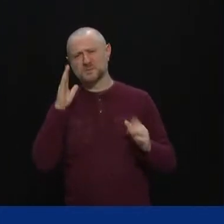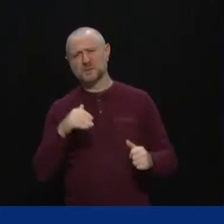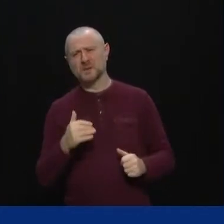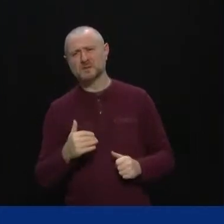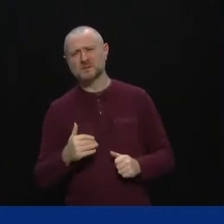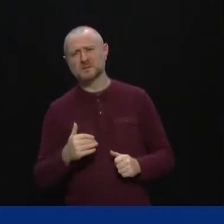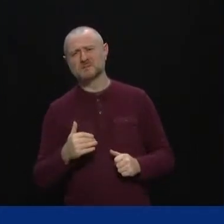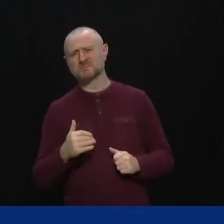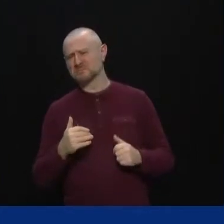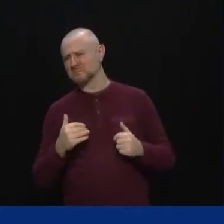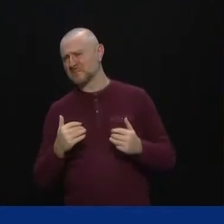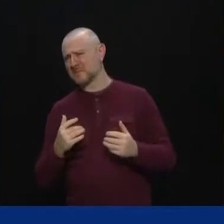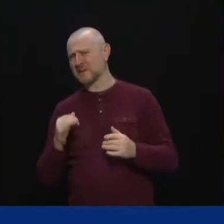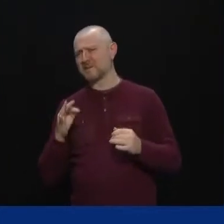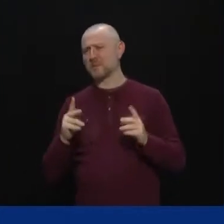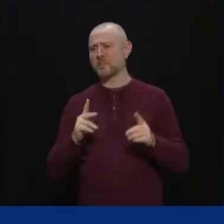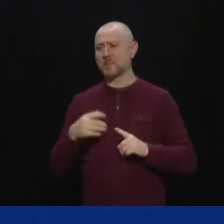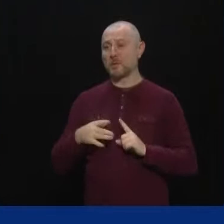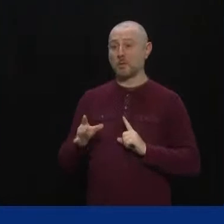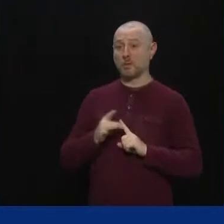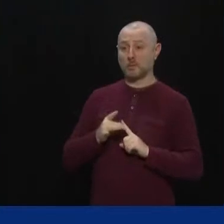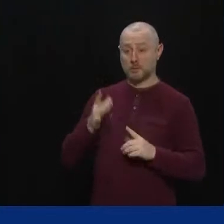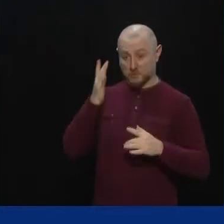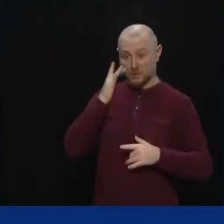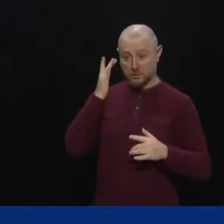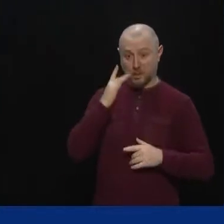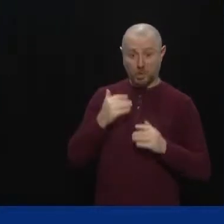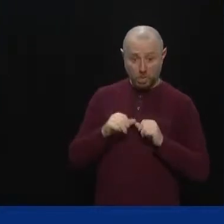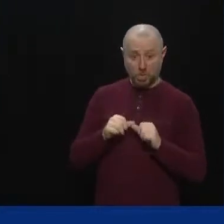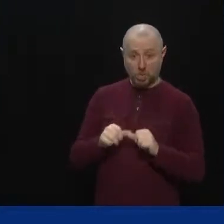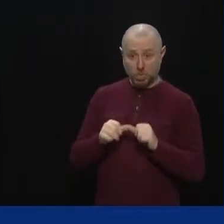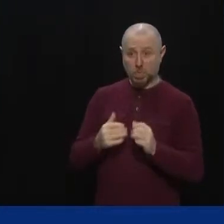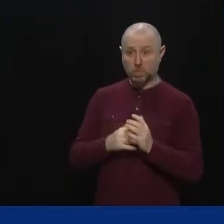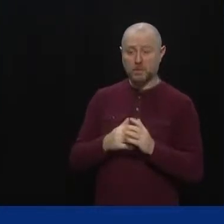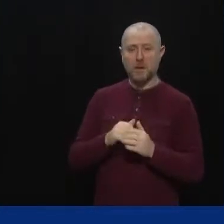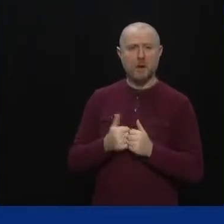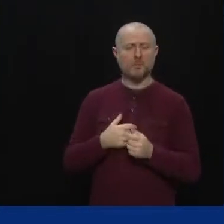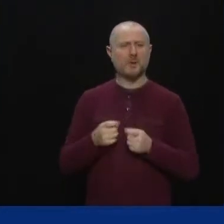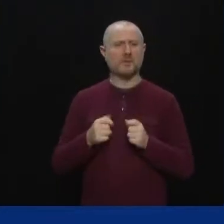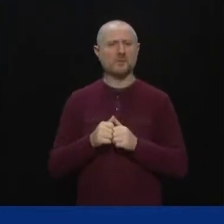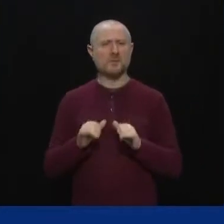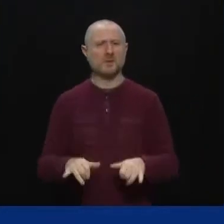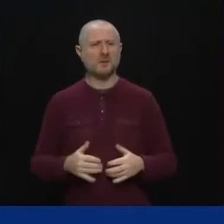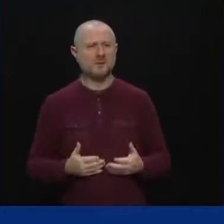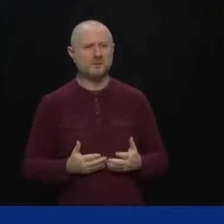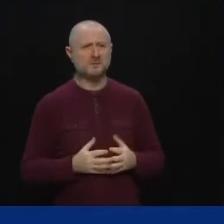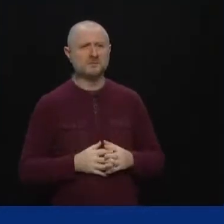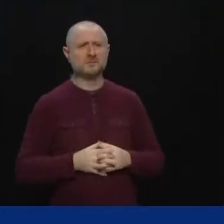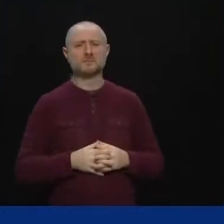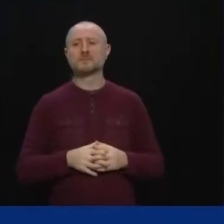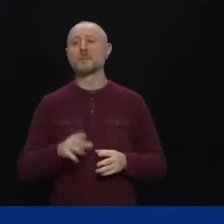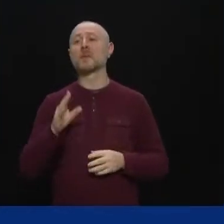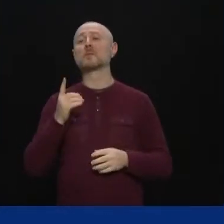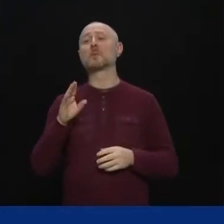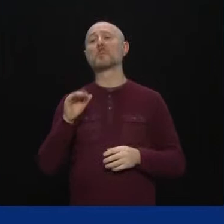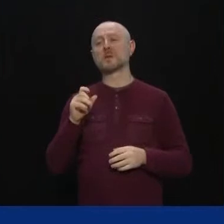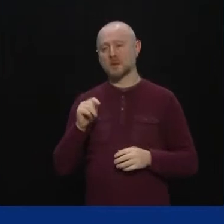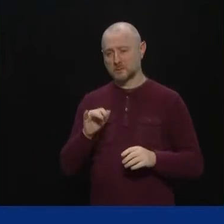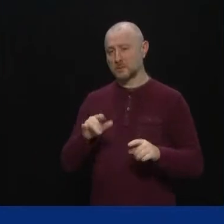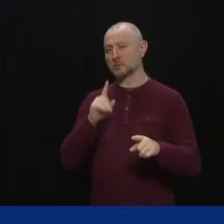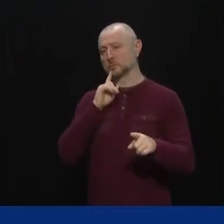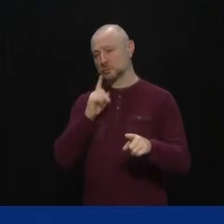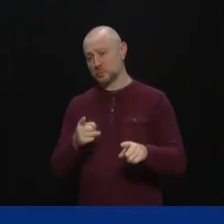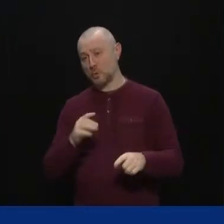long COVID, and what is the state already doing now to proactively address it? So it's true that that